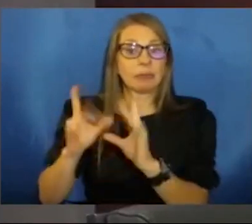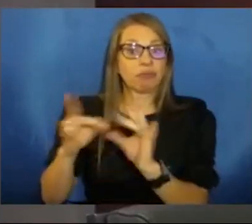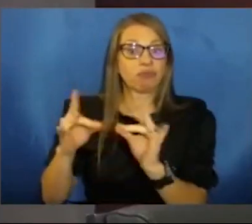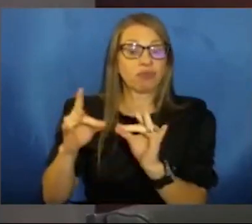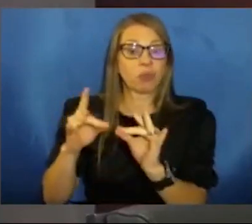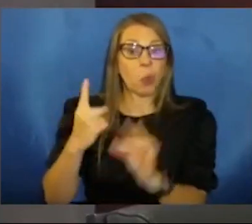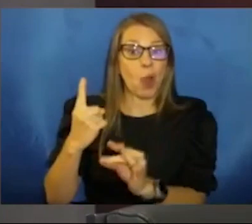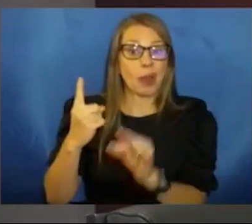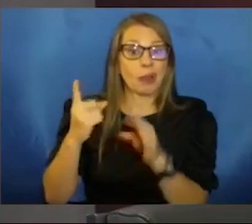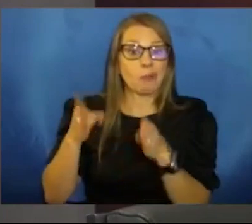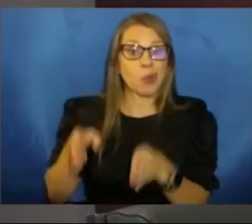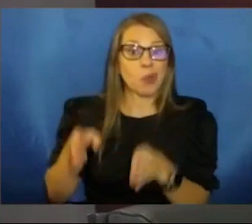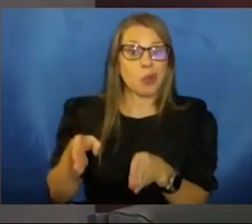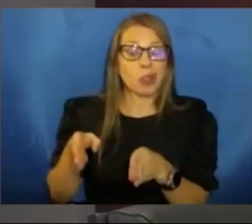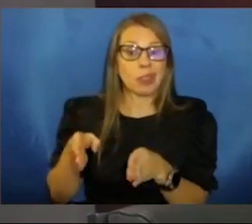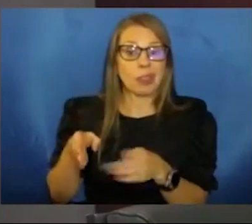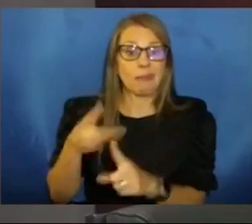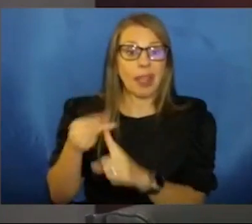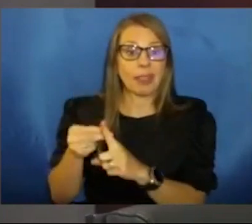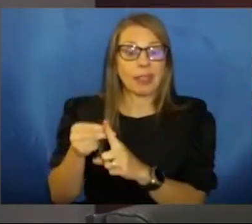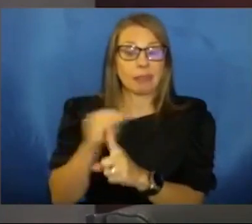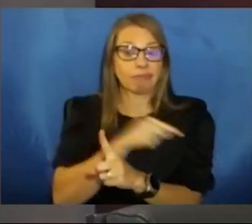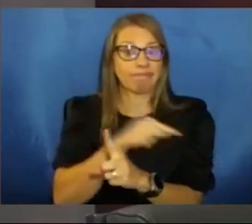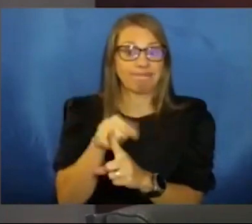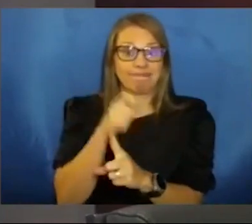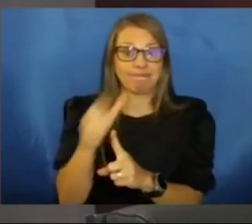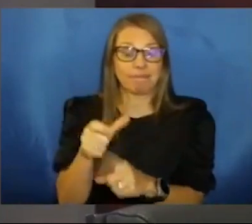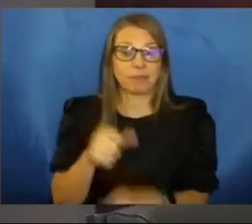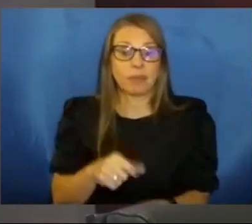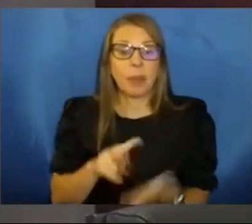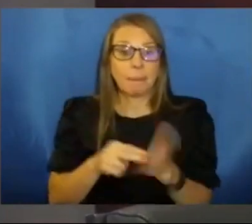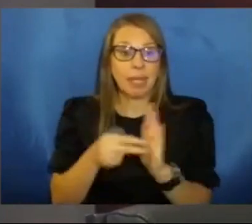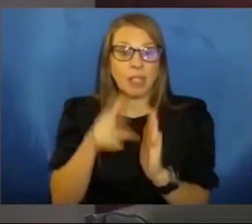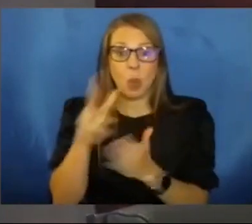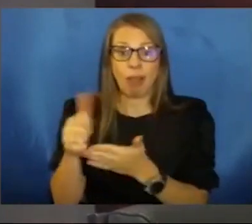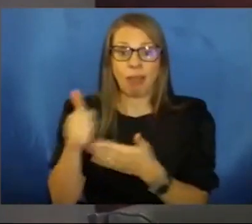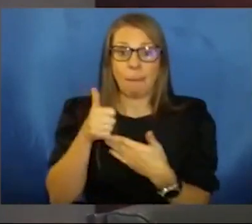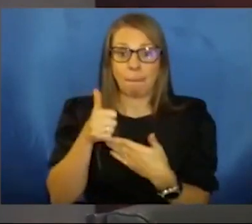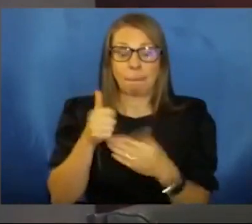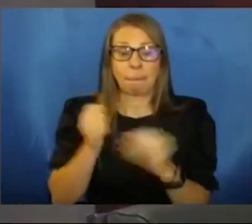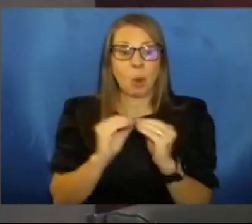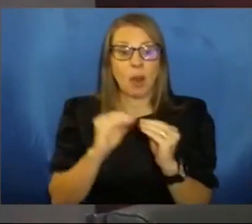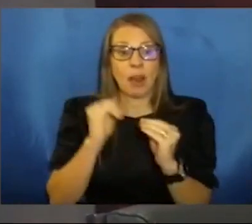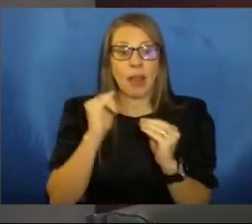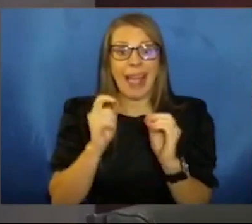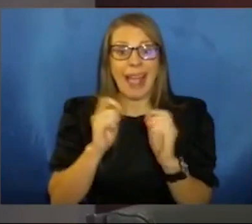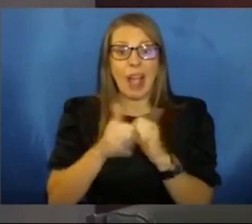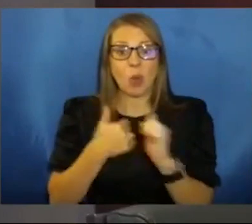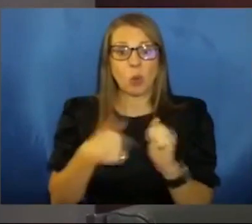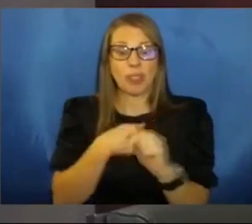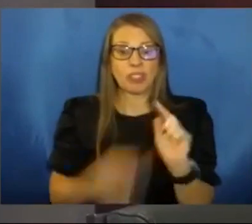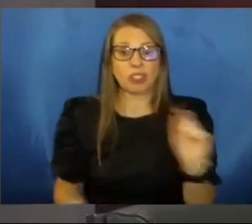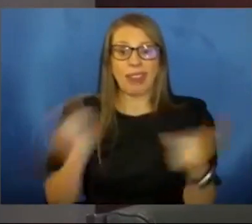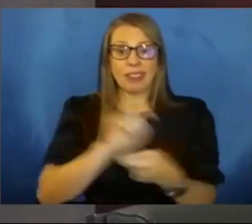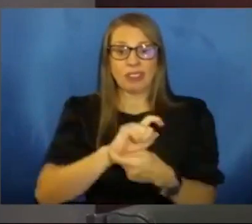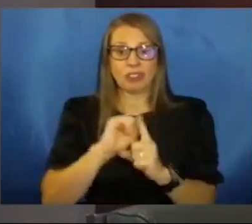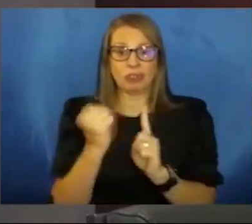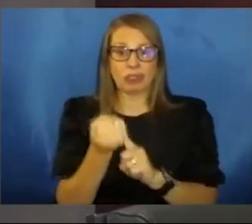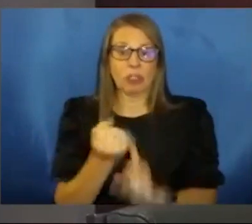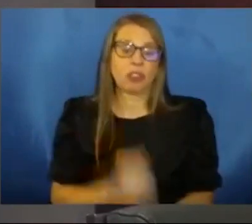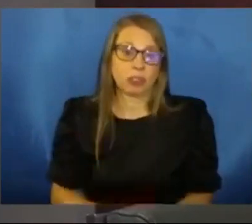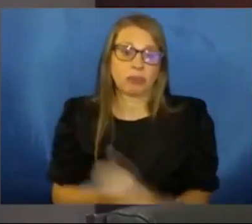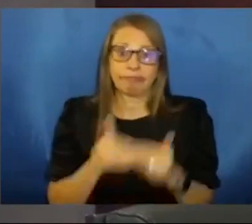Masks, avoiding indoor gatherings, will make the biggest difference in over the next few weeks. But then absolutely, you know, Dr. Hawkinson shared, right now only